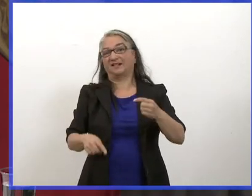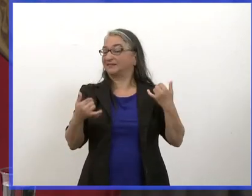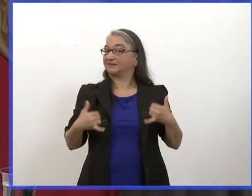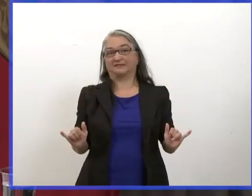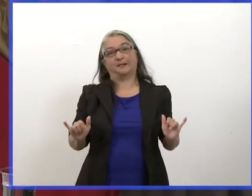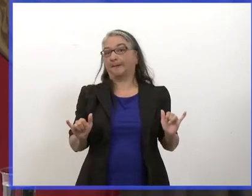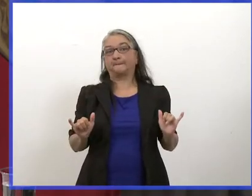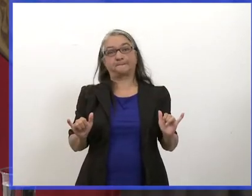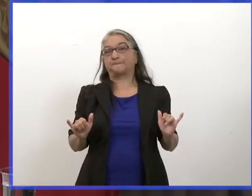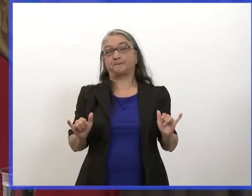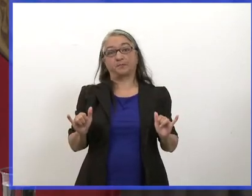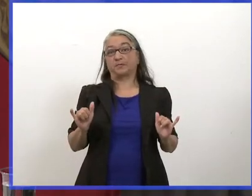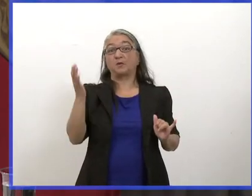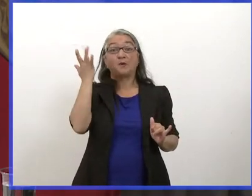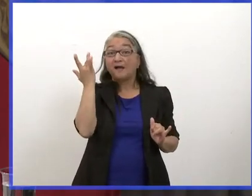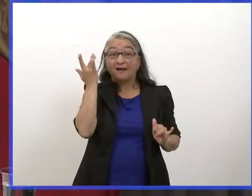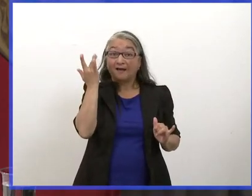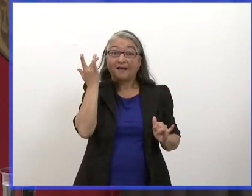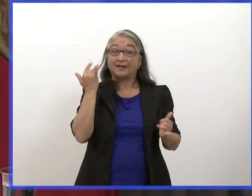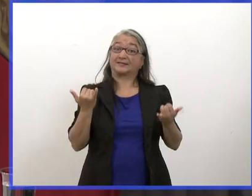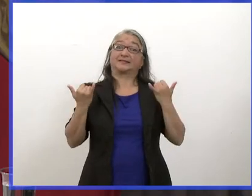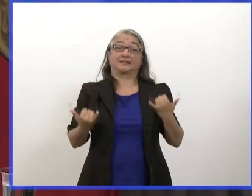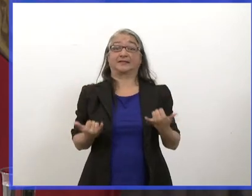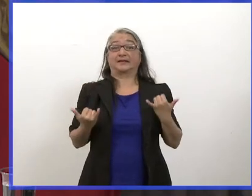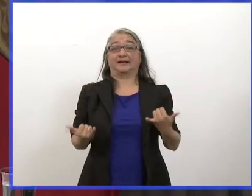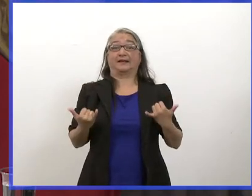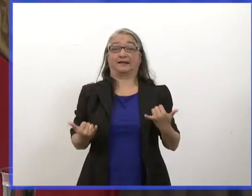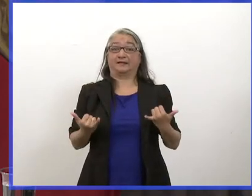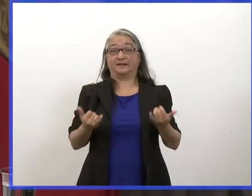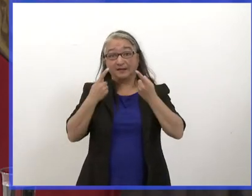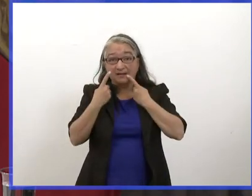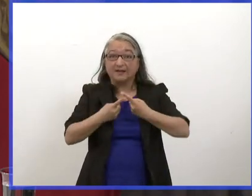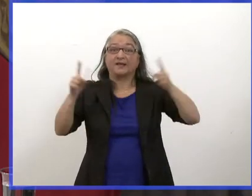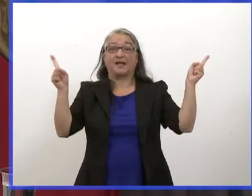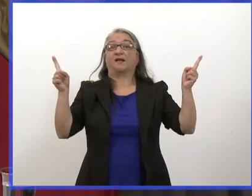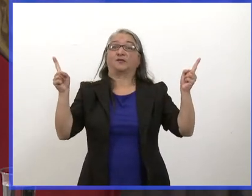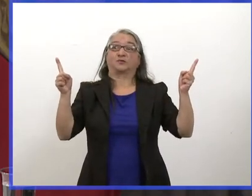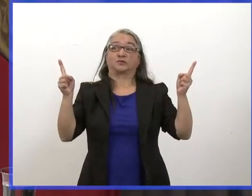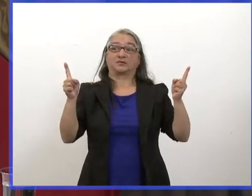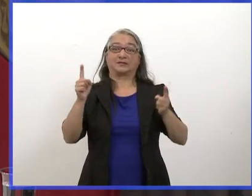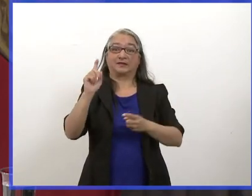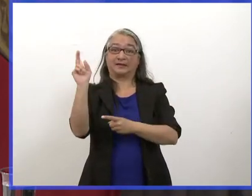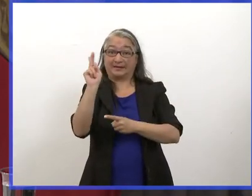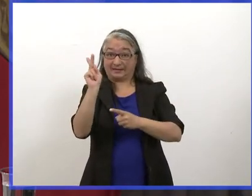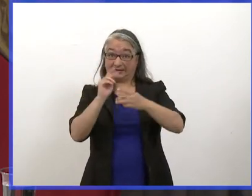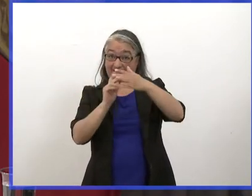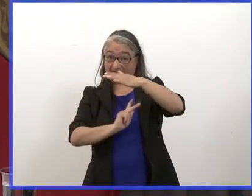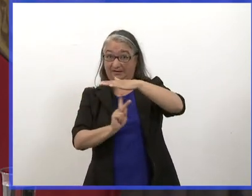are also announcing that K-12 schools in Winnipeg, Brandon, Dauphin,